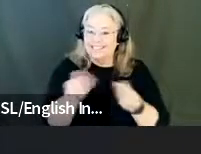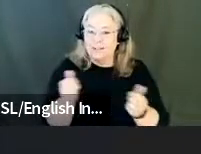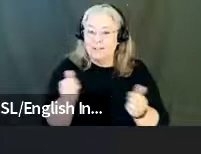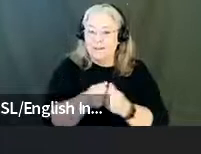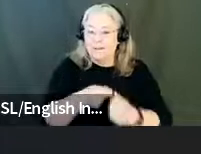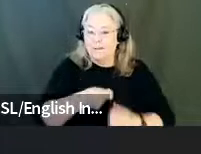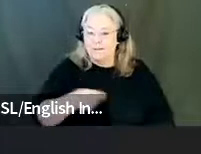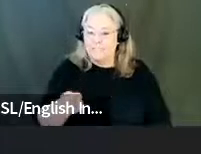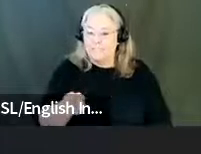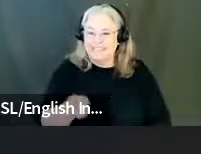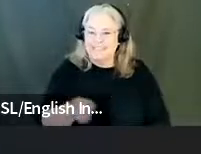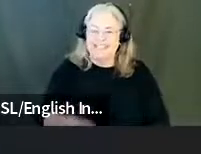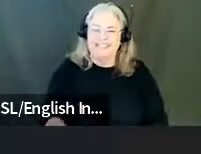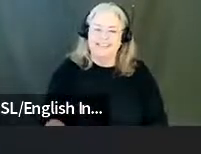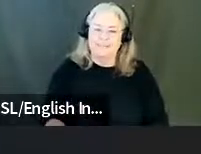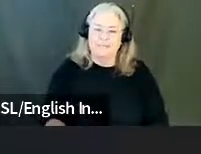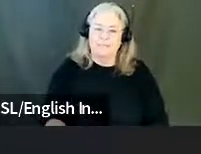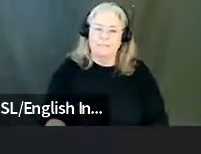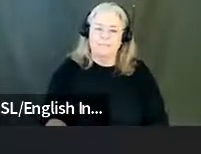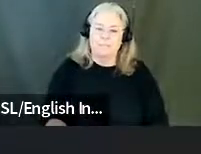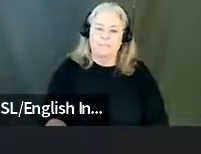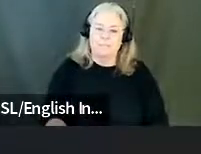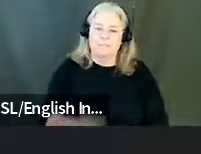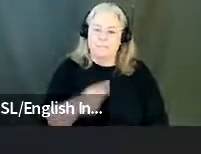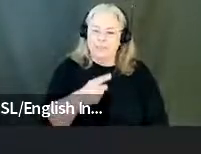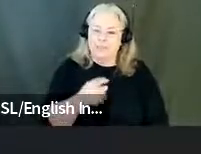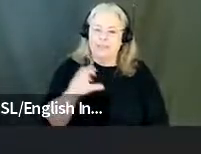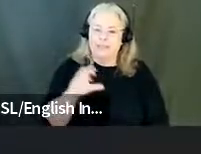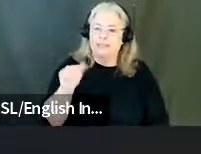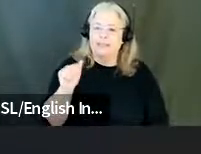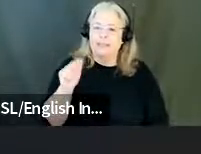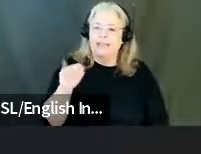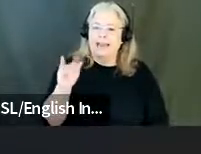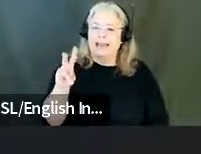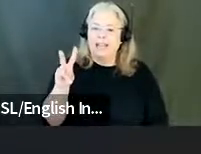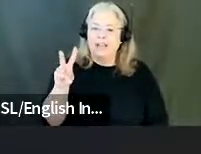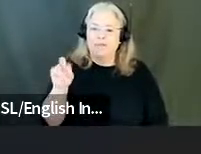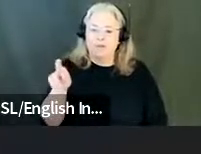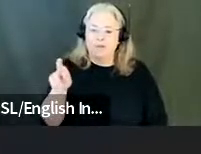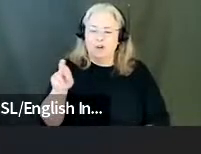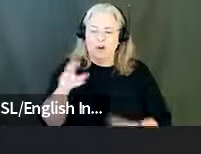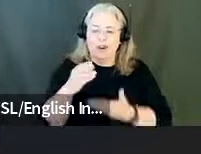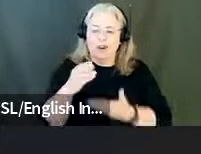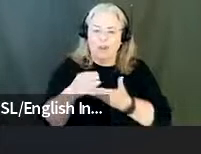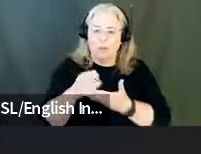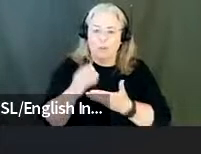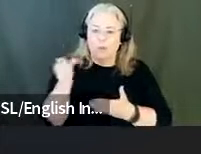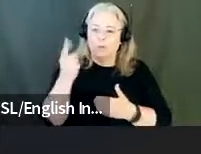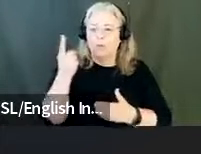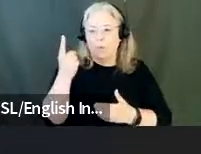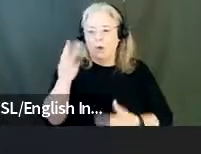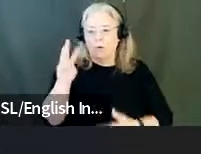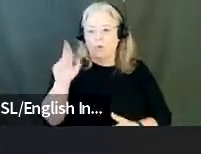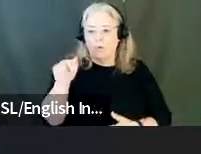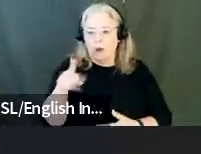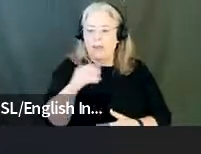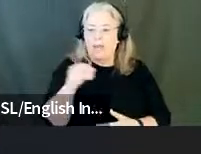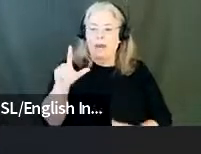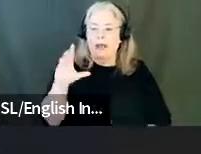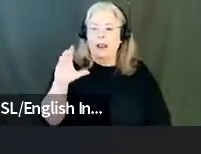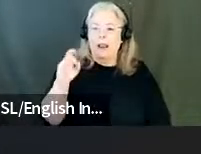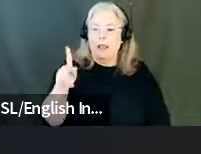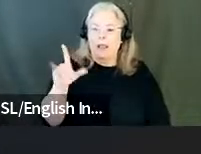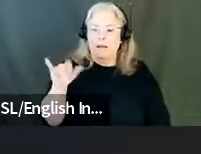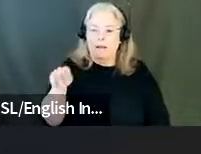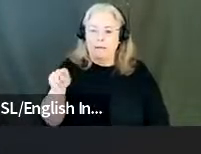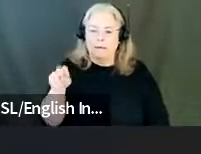Frisbee. So here's the cantilever cup holder with one wrap and lock line. Then I was